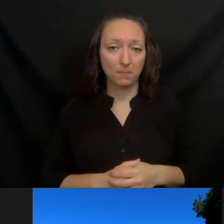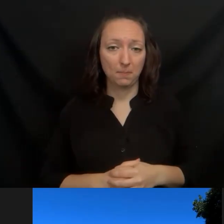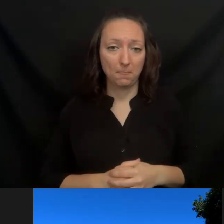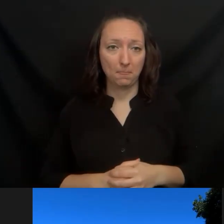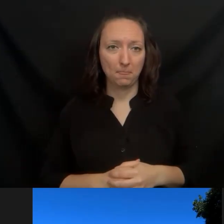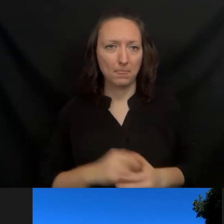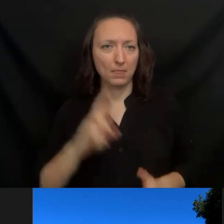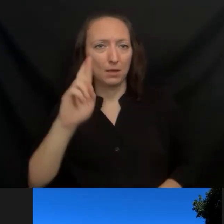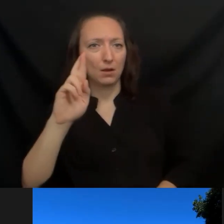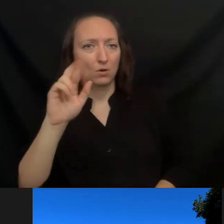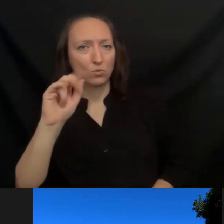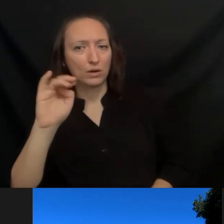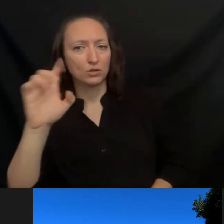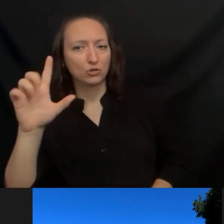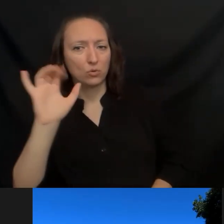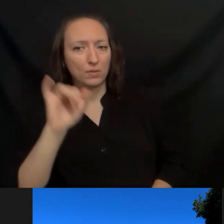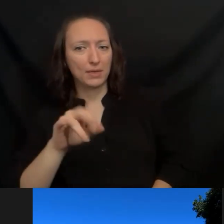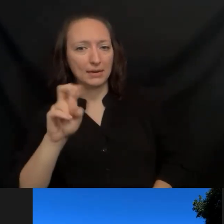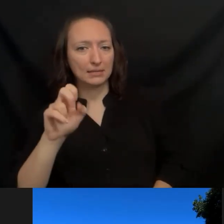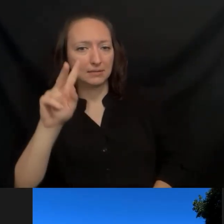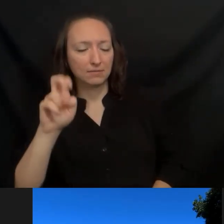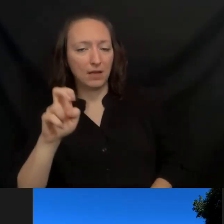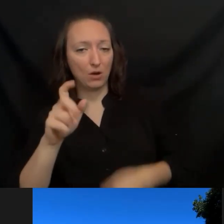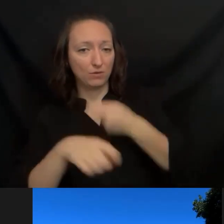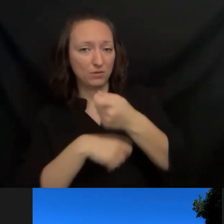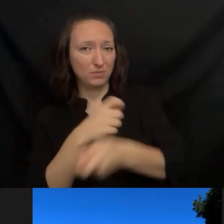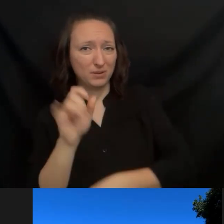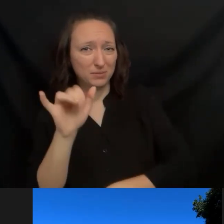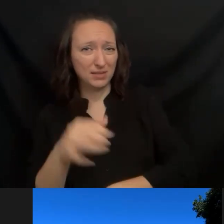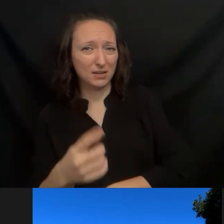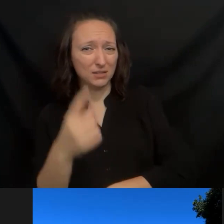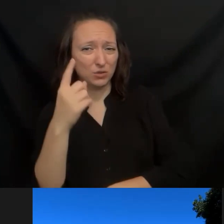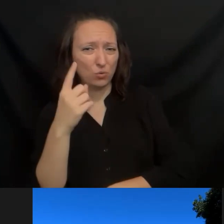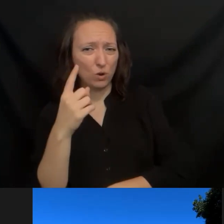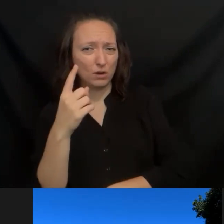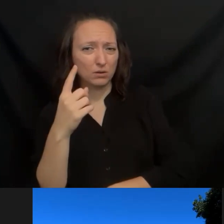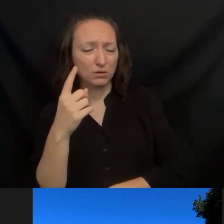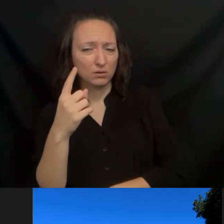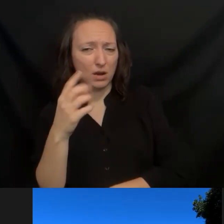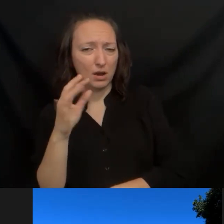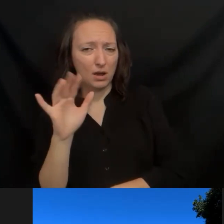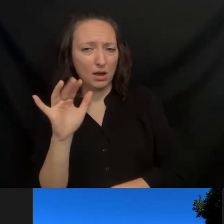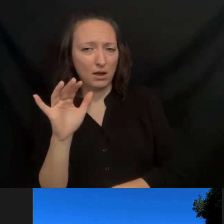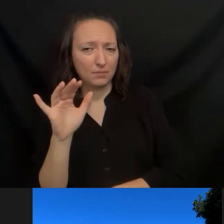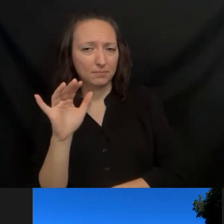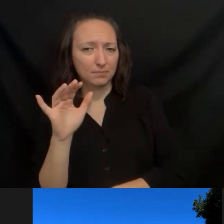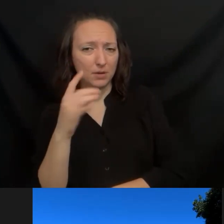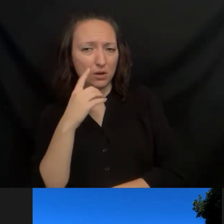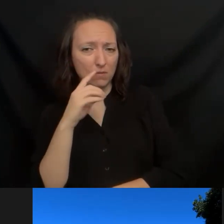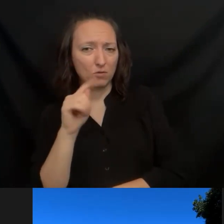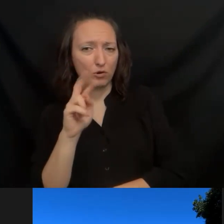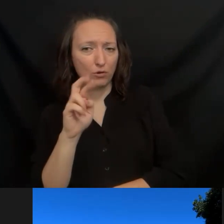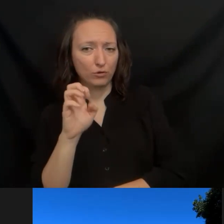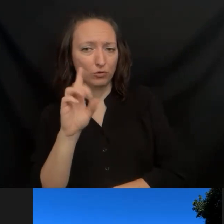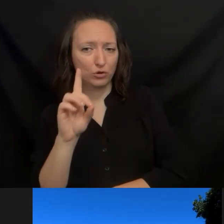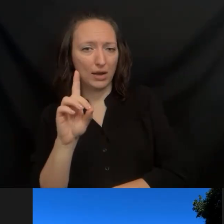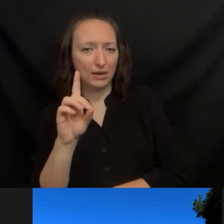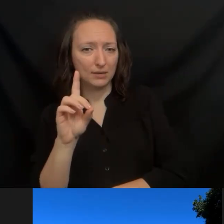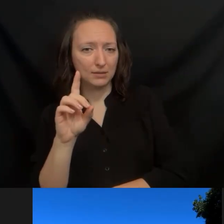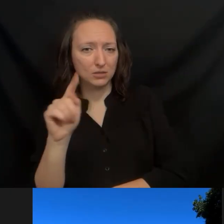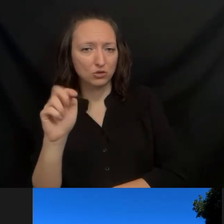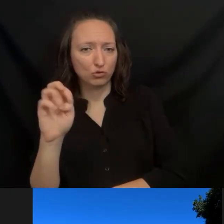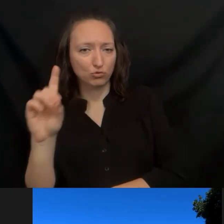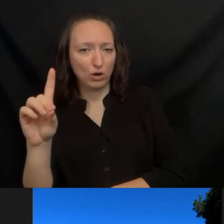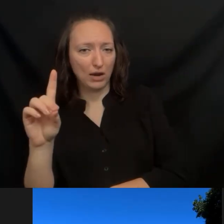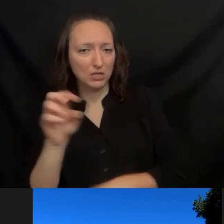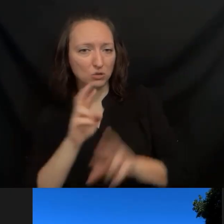Rachel, this one is on valve replacement. This is one of the ones on the kind of trends report is where the valve replacement